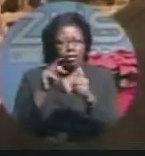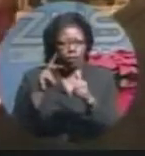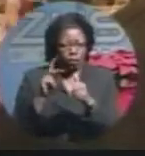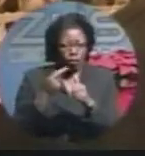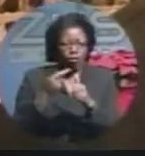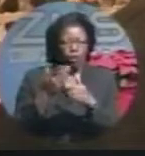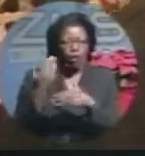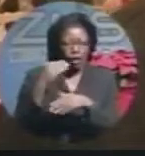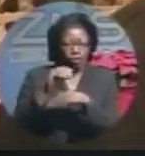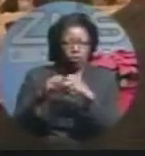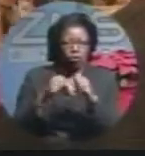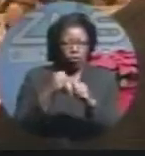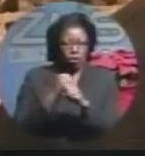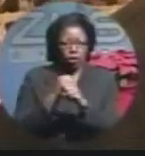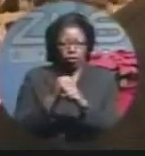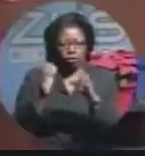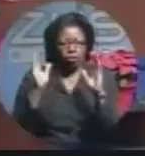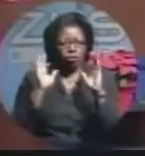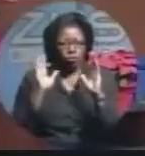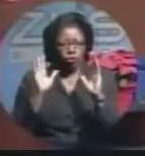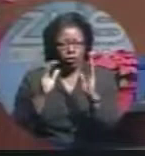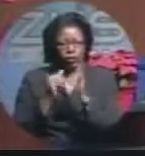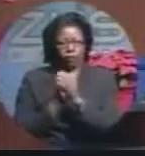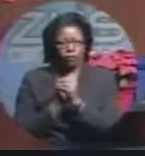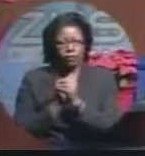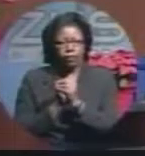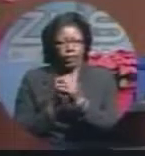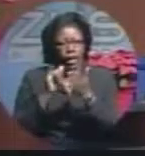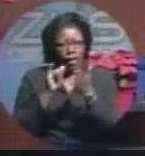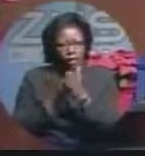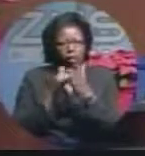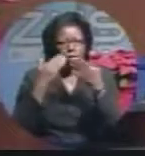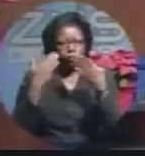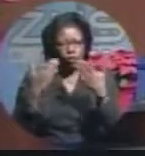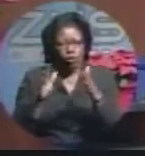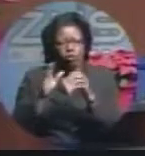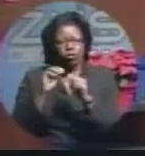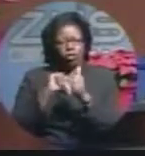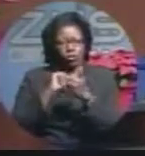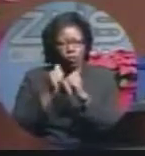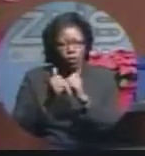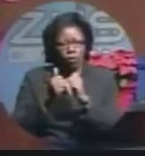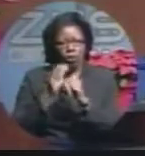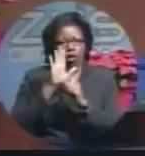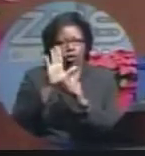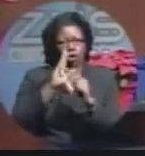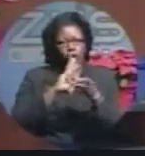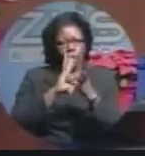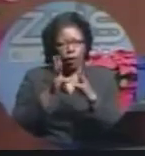So that's great to see the enthusiasm. And that will do it for sports. But stay tuned. Your weather forecast still to come.